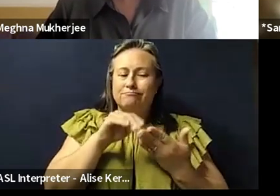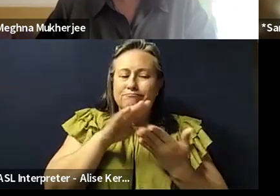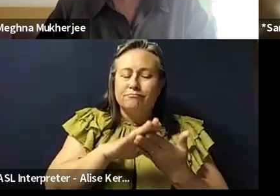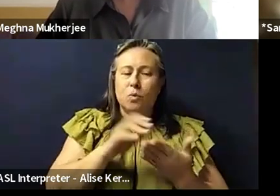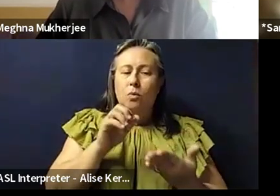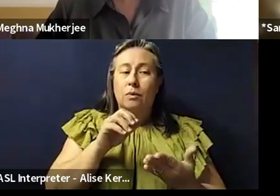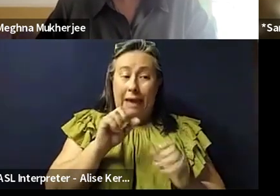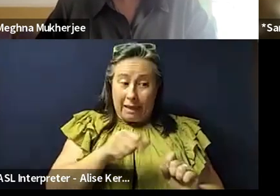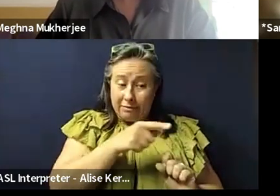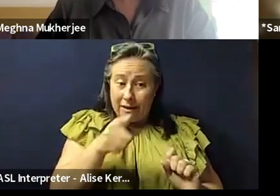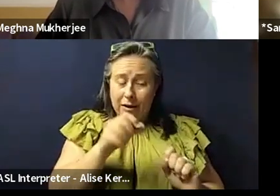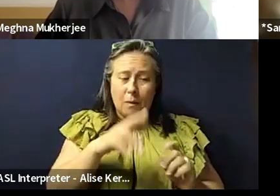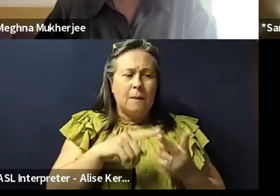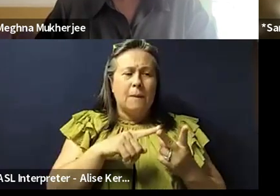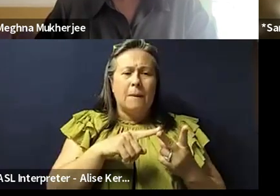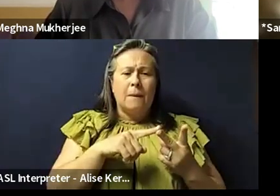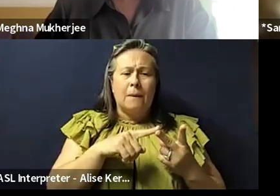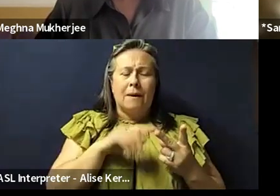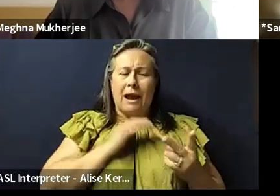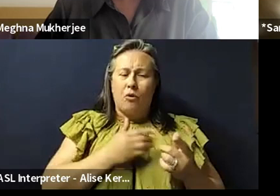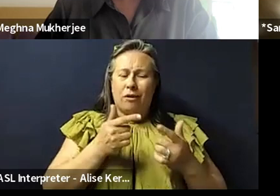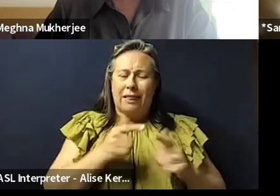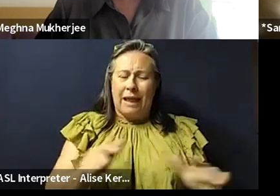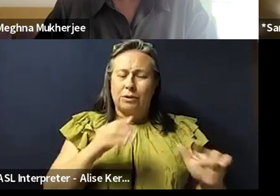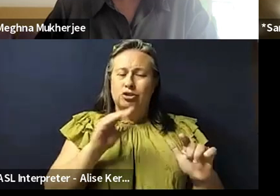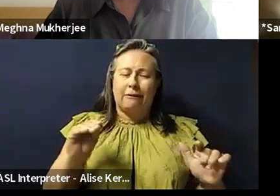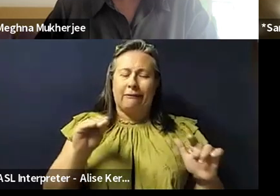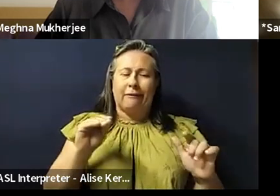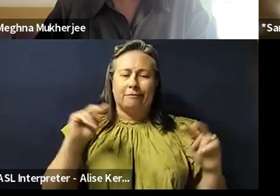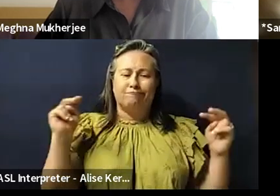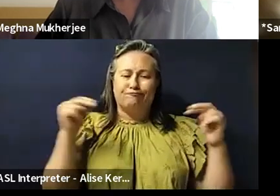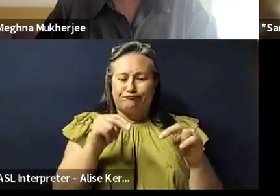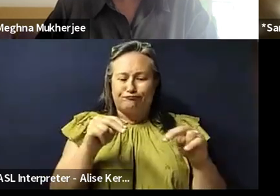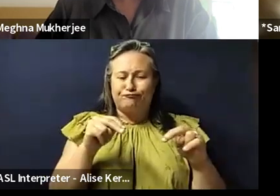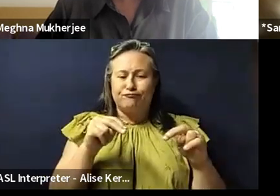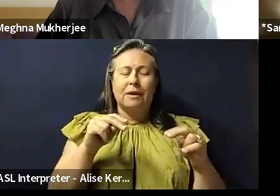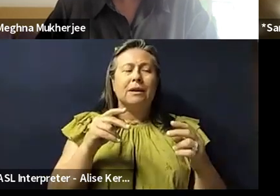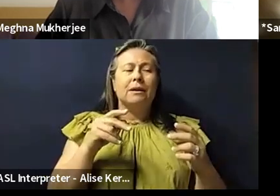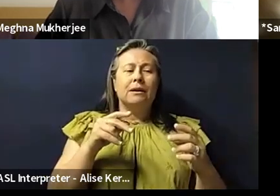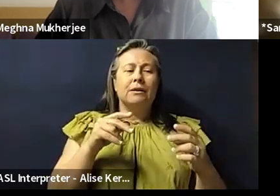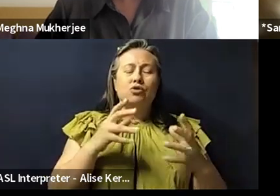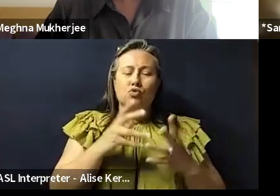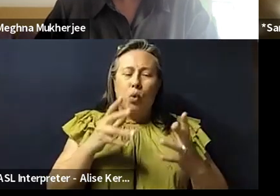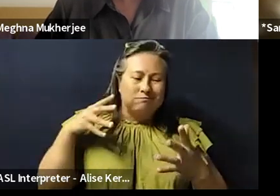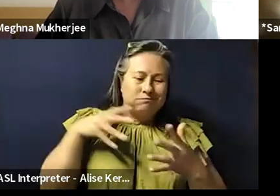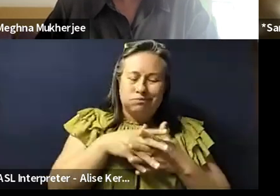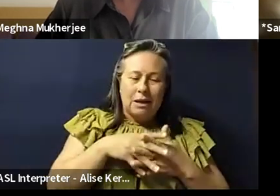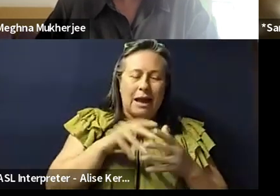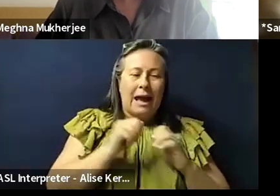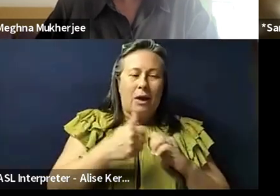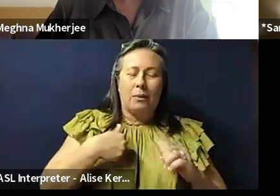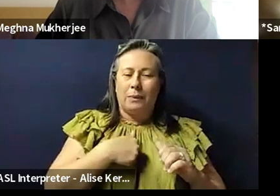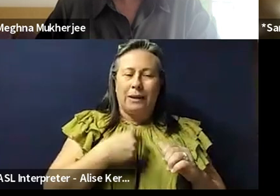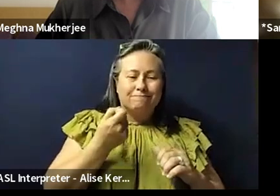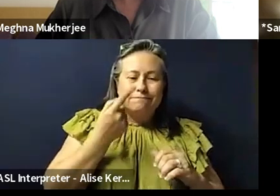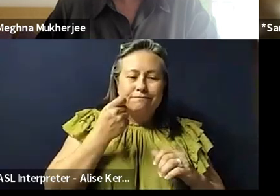it... Are language and the paradigm so embedded in how we understand disability that we need to start over?